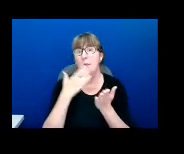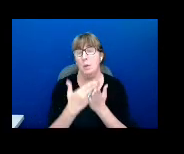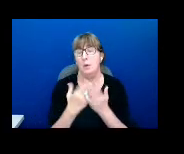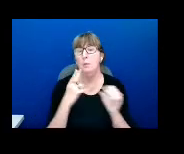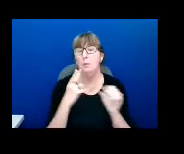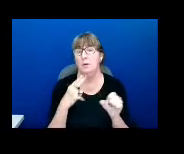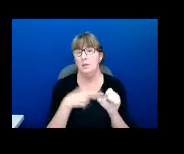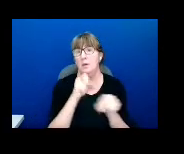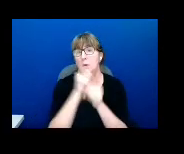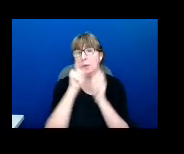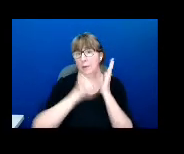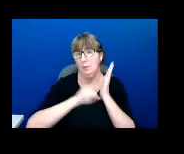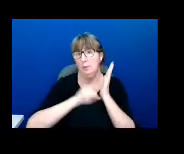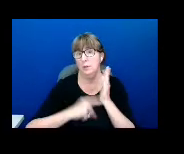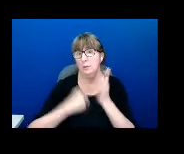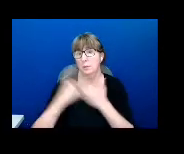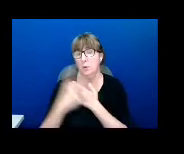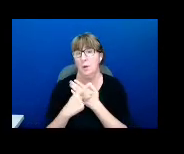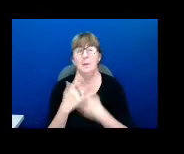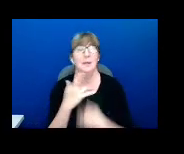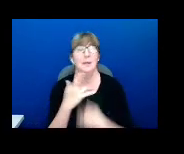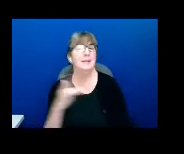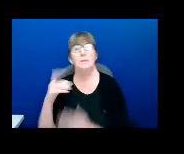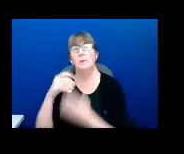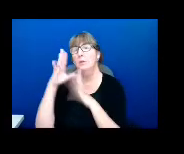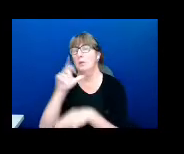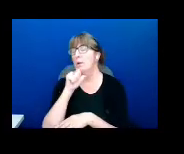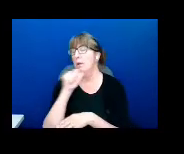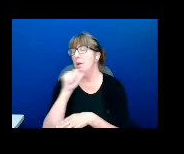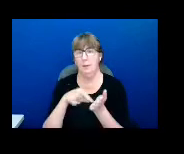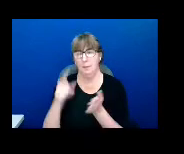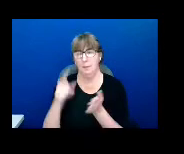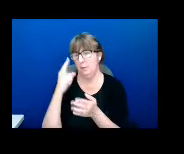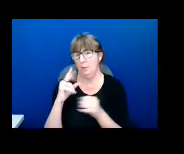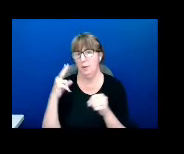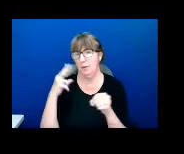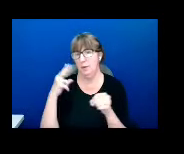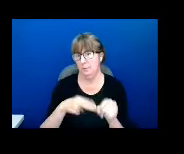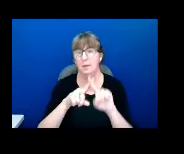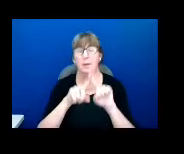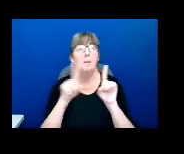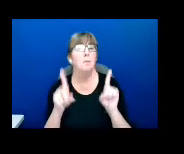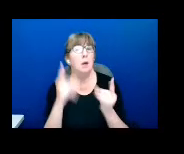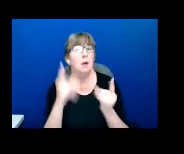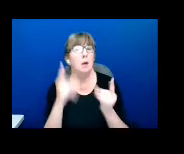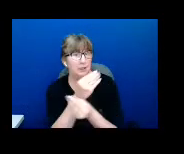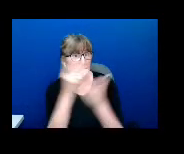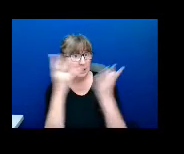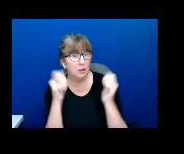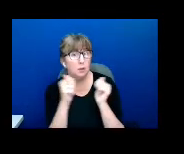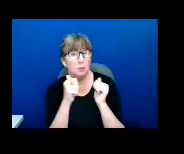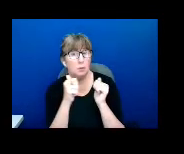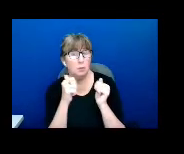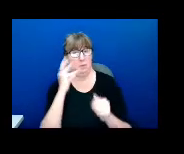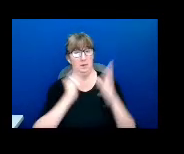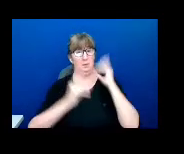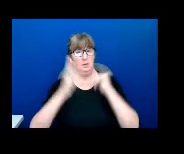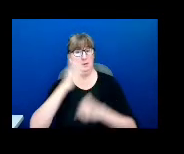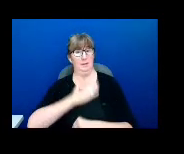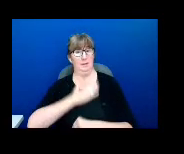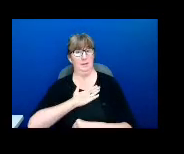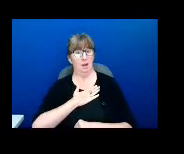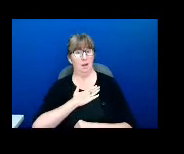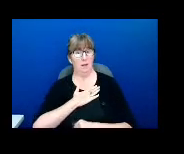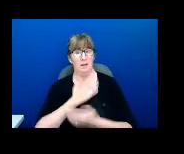program? Usually students do not get paid for participating, but I can tell you through experiences that I've had out there, I've